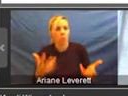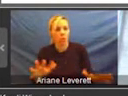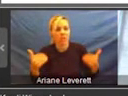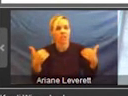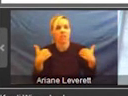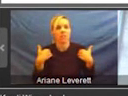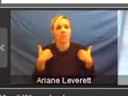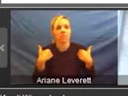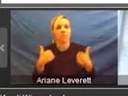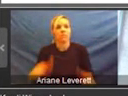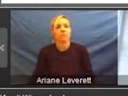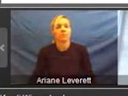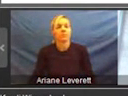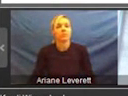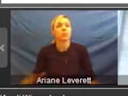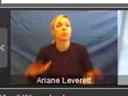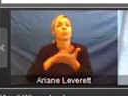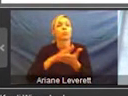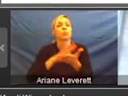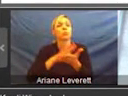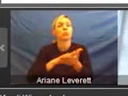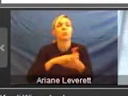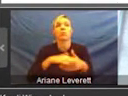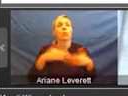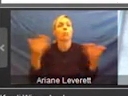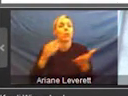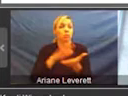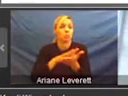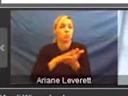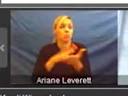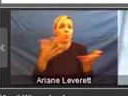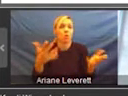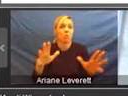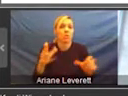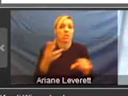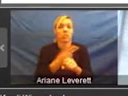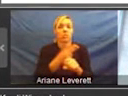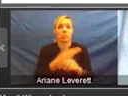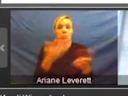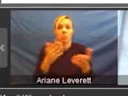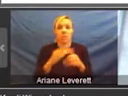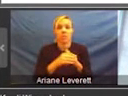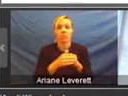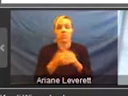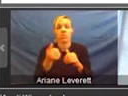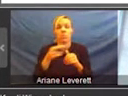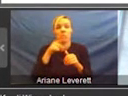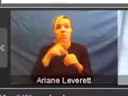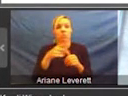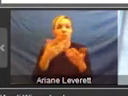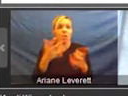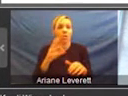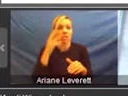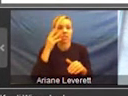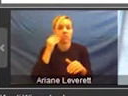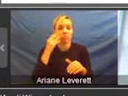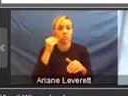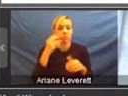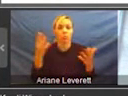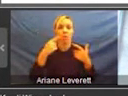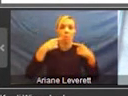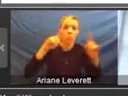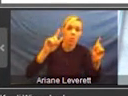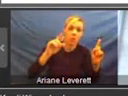what do schools already work with, and maybe already have experience with what works or what doesn't work, rather than